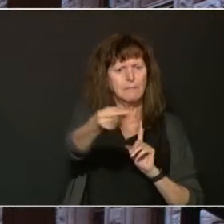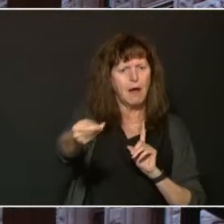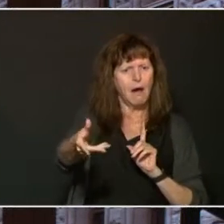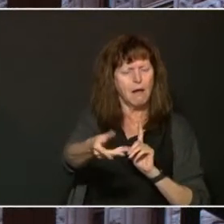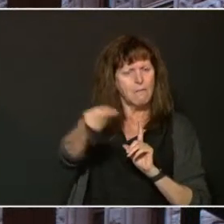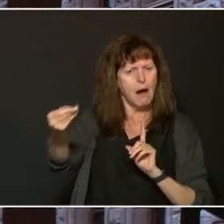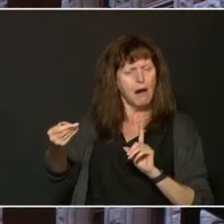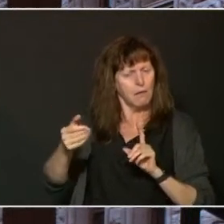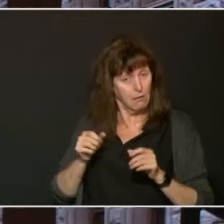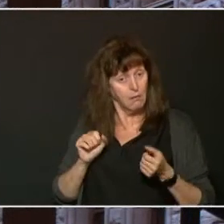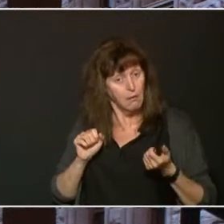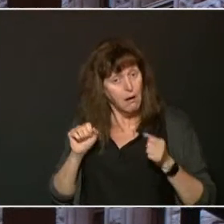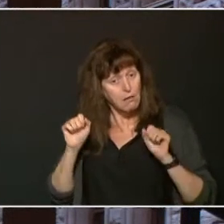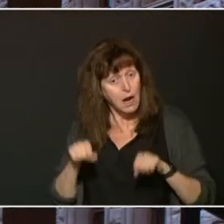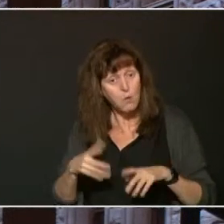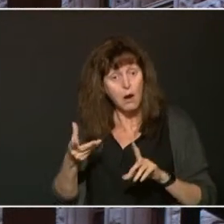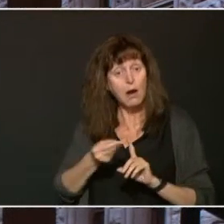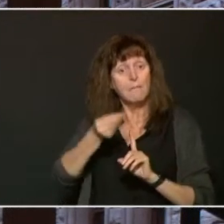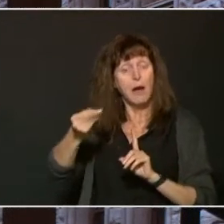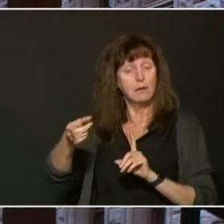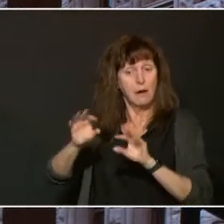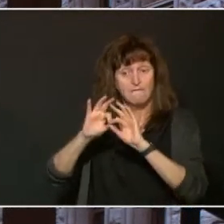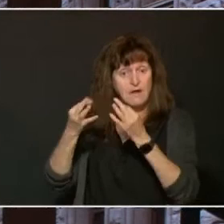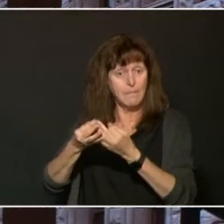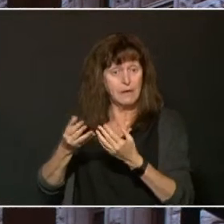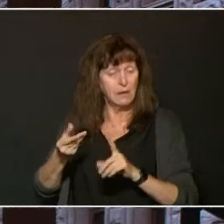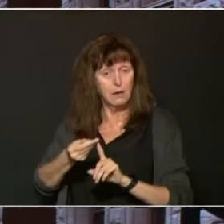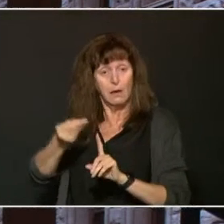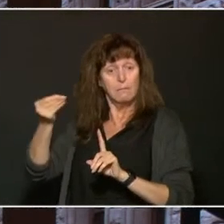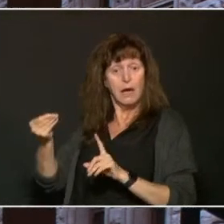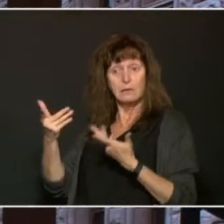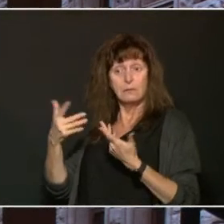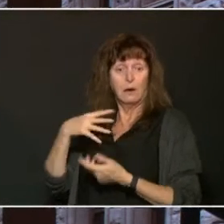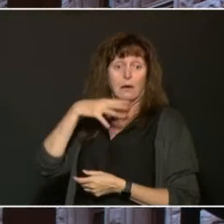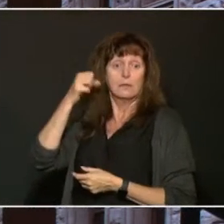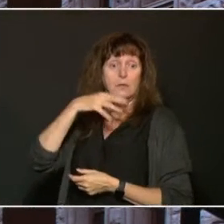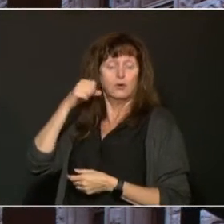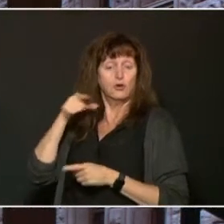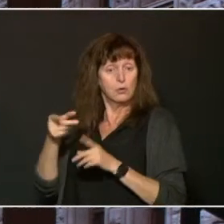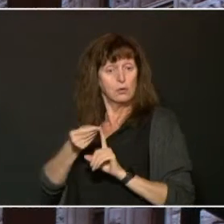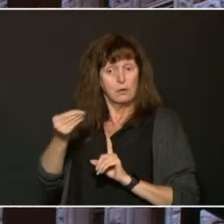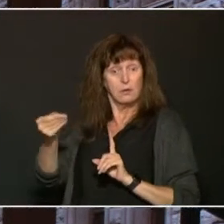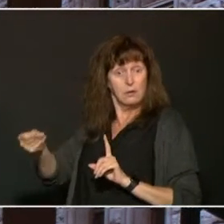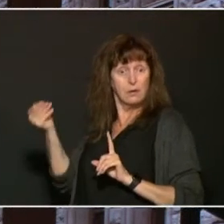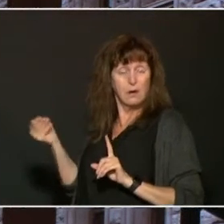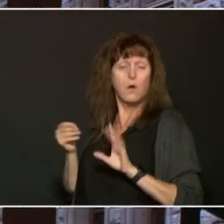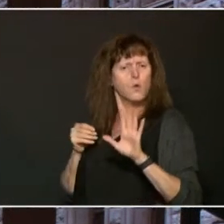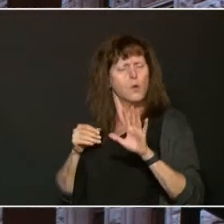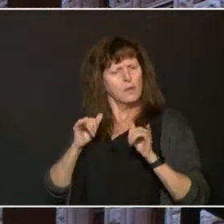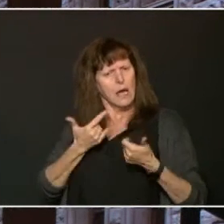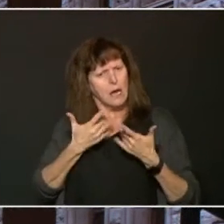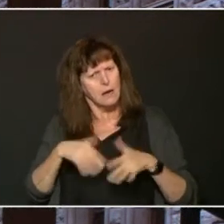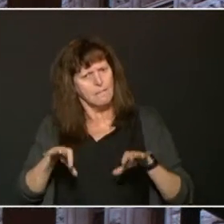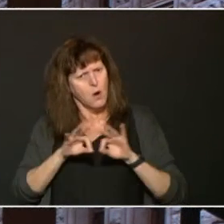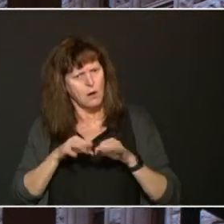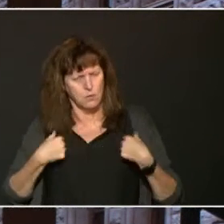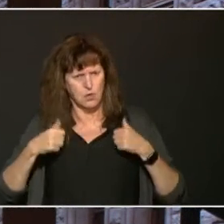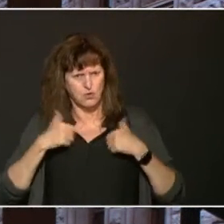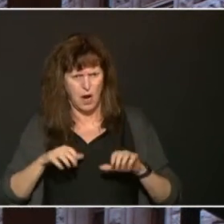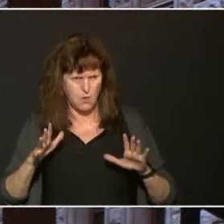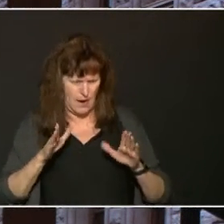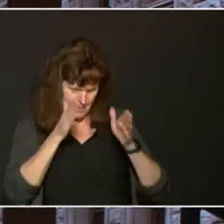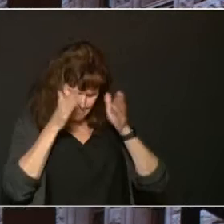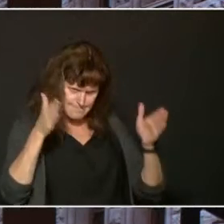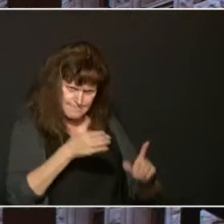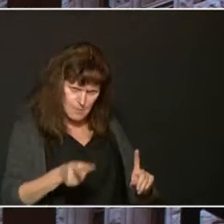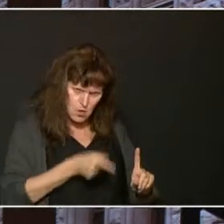intergenerational families. So they are a key target of ours going forward to try to increase our protection of those